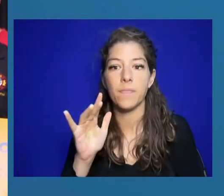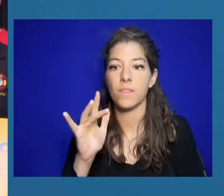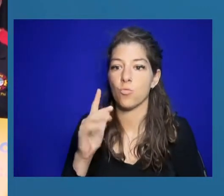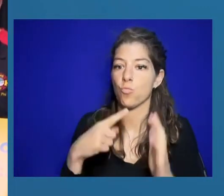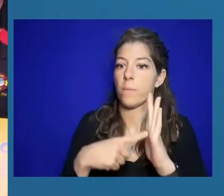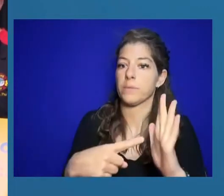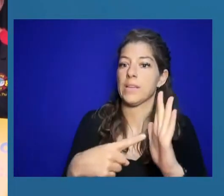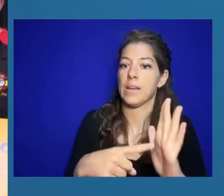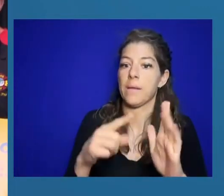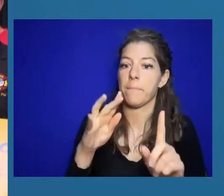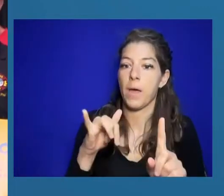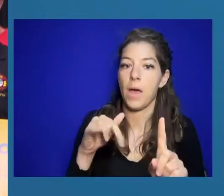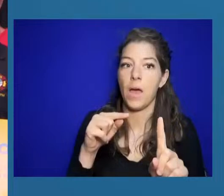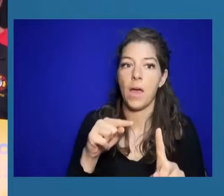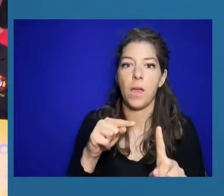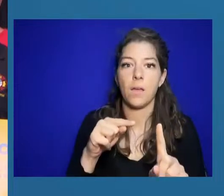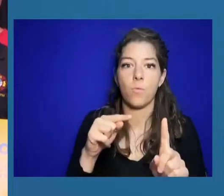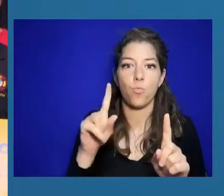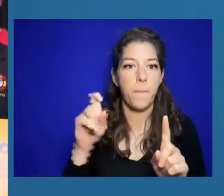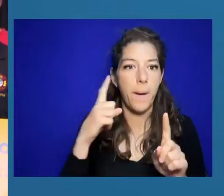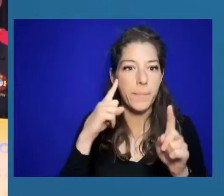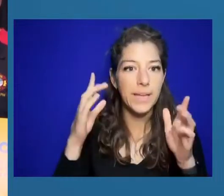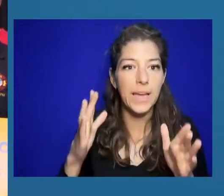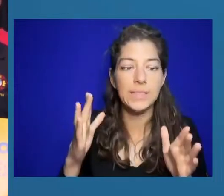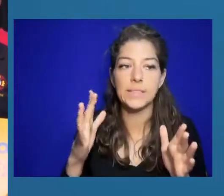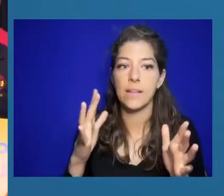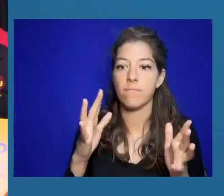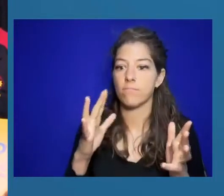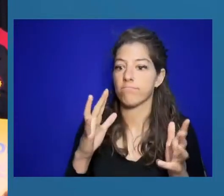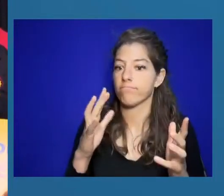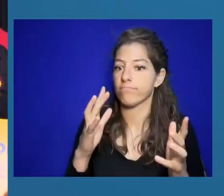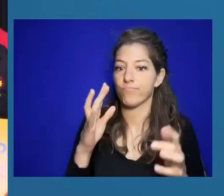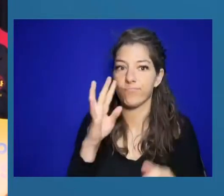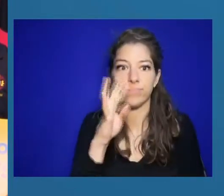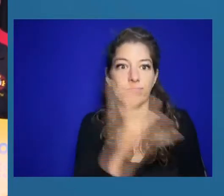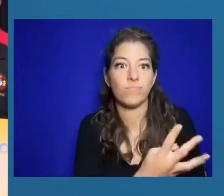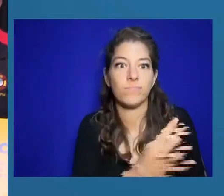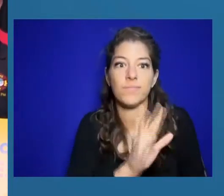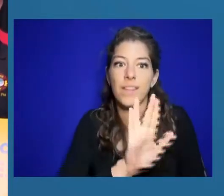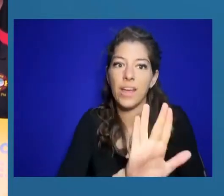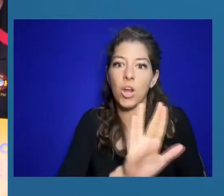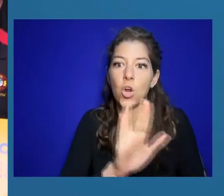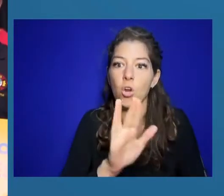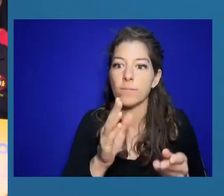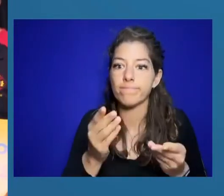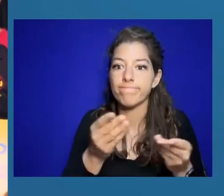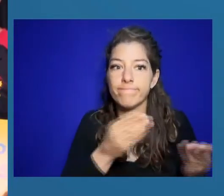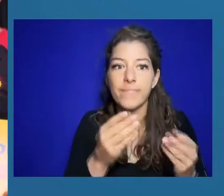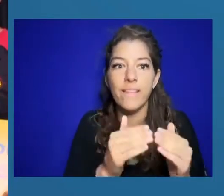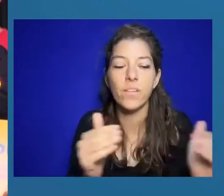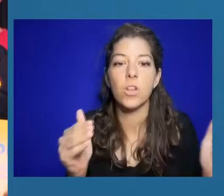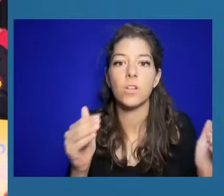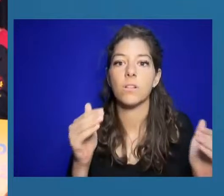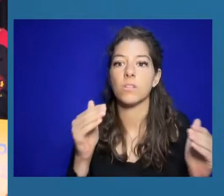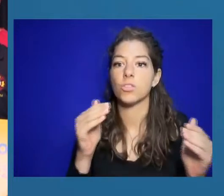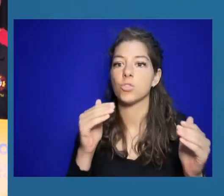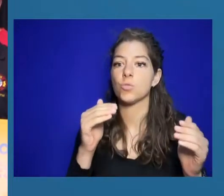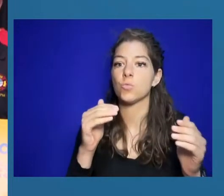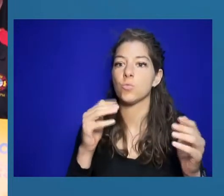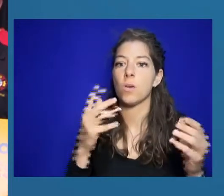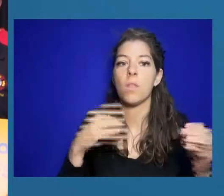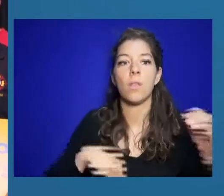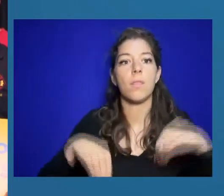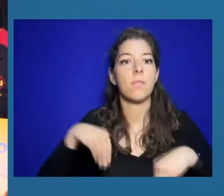mainly by Republicans. They've turned a blind eye to their own constituency in order to line the